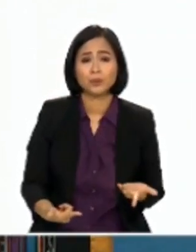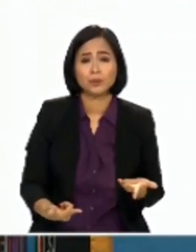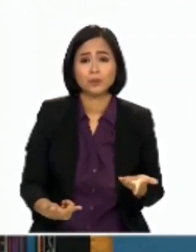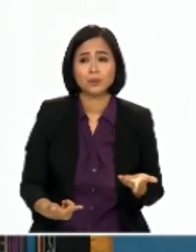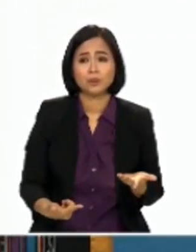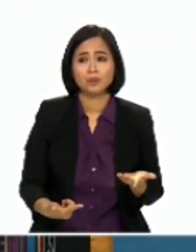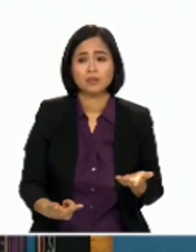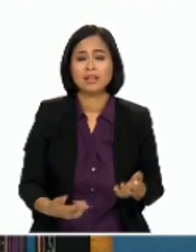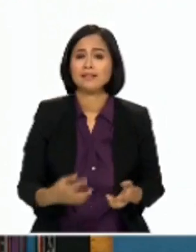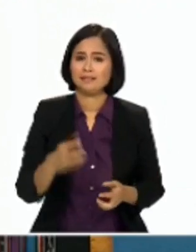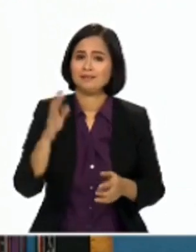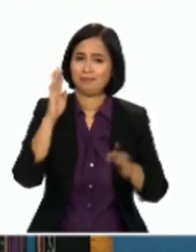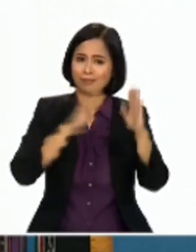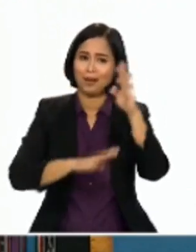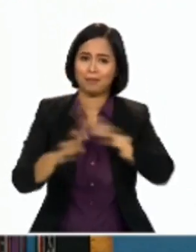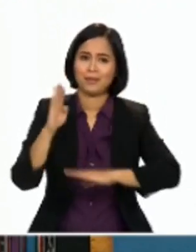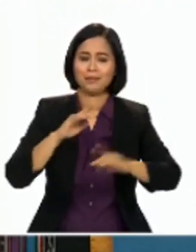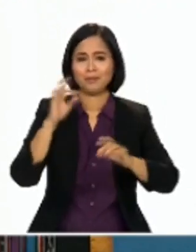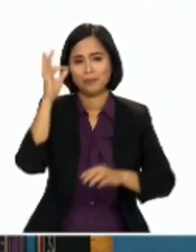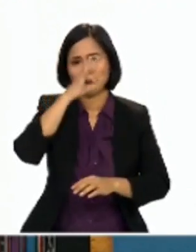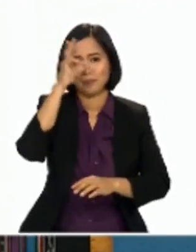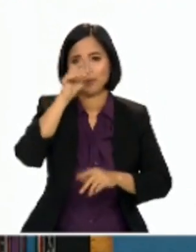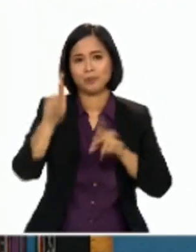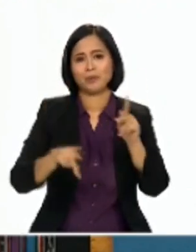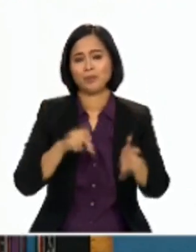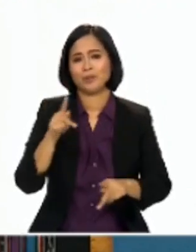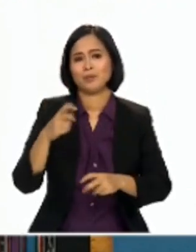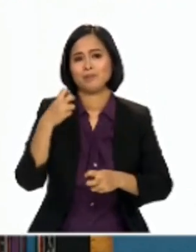is the problem of the Filipino people.